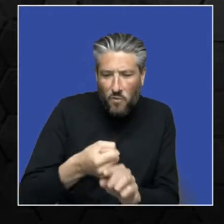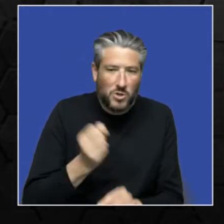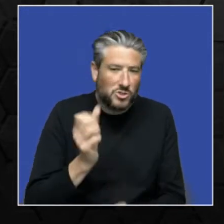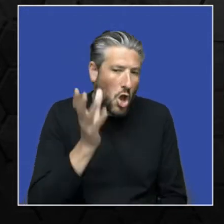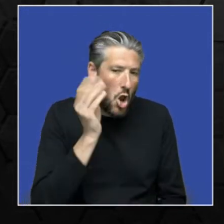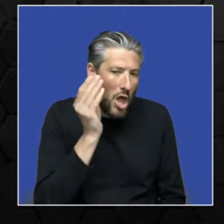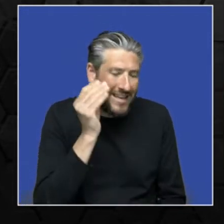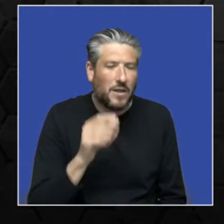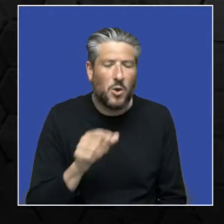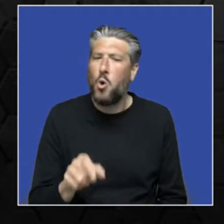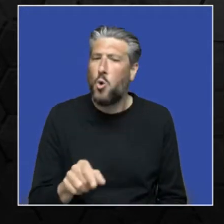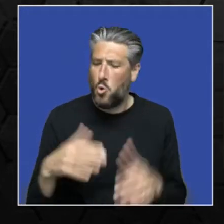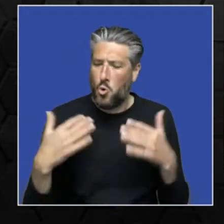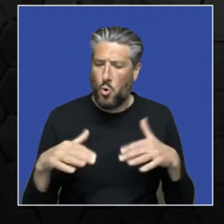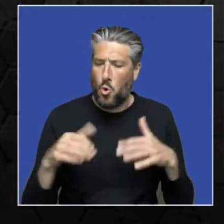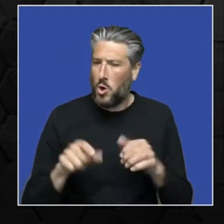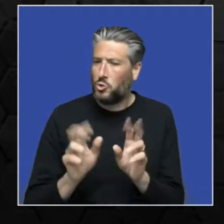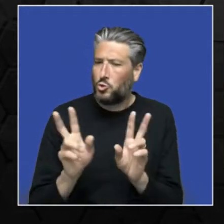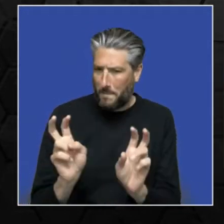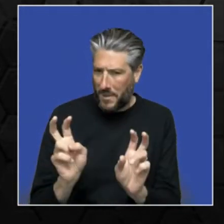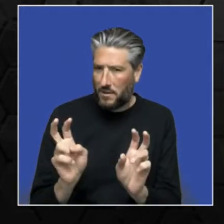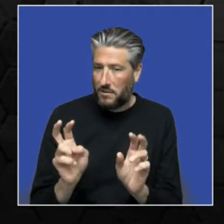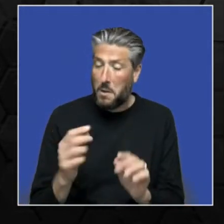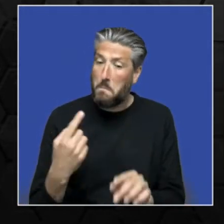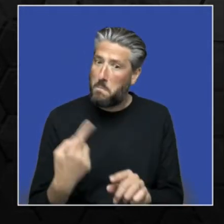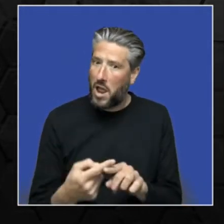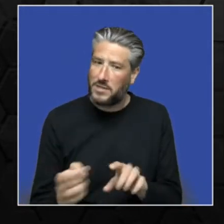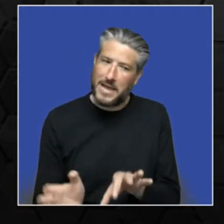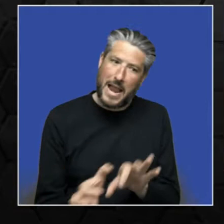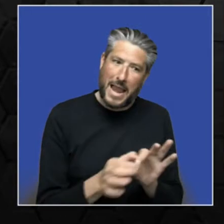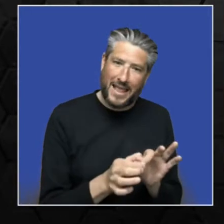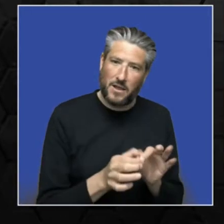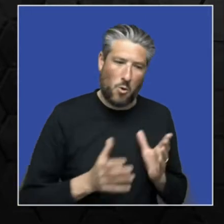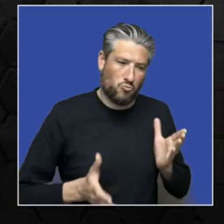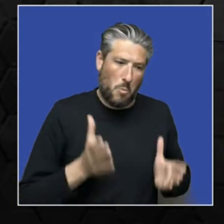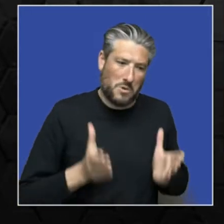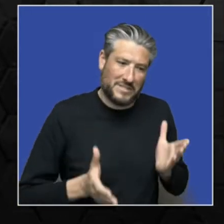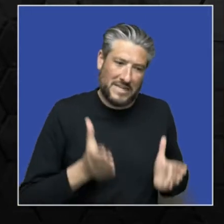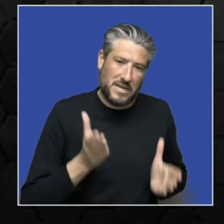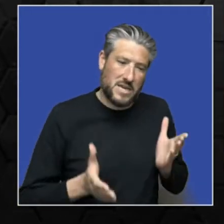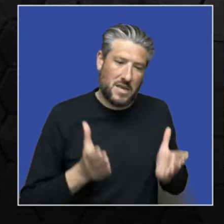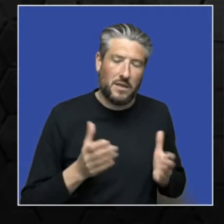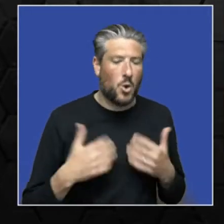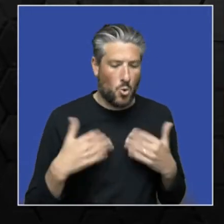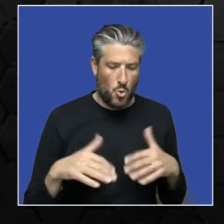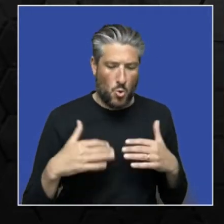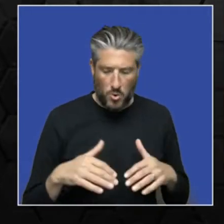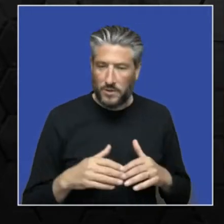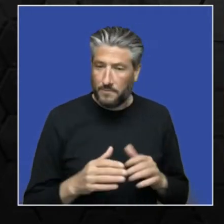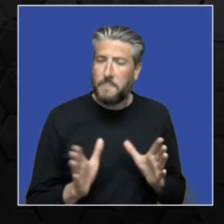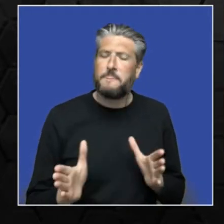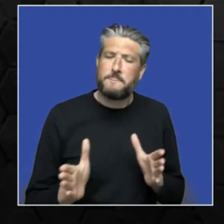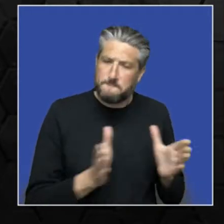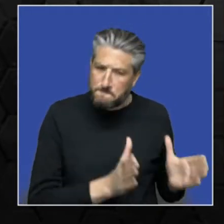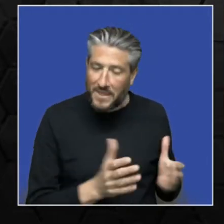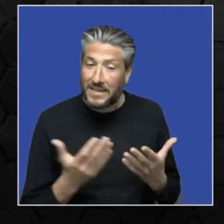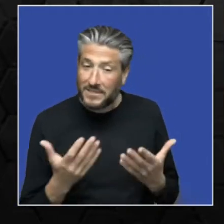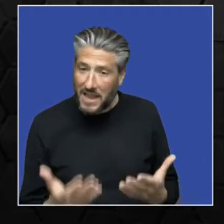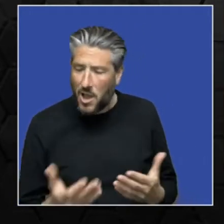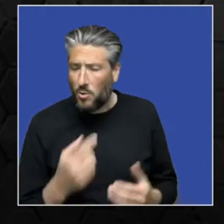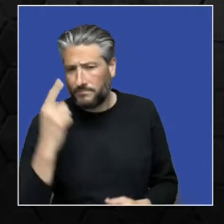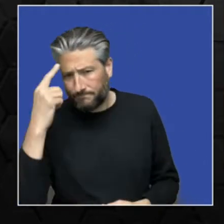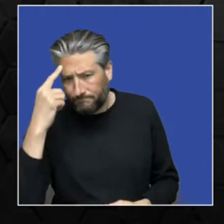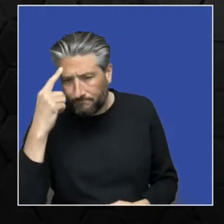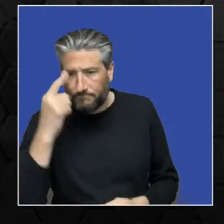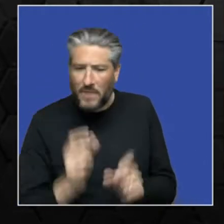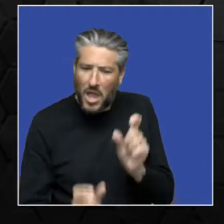or robotics for that matter. So now I'd like to touch upon how students can actually prepare themselves for research. What are